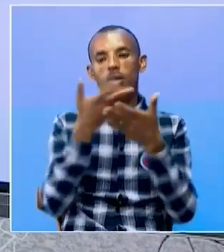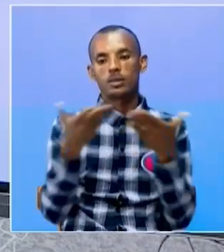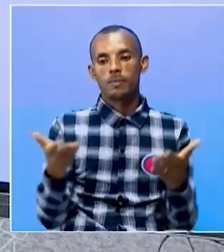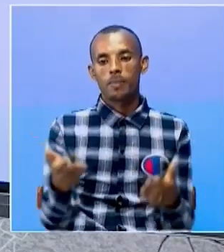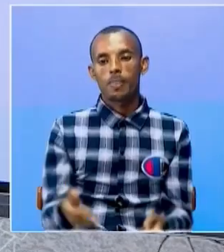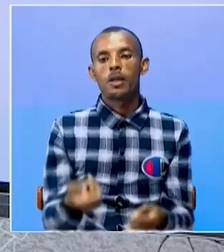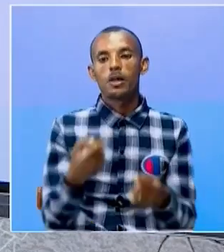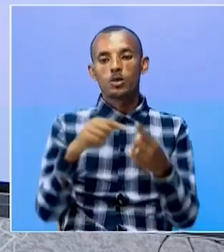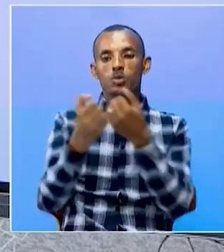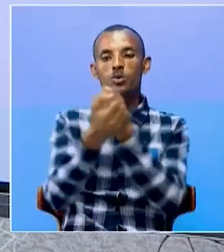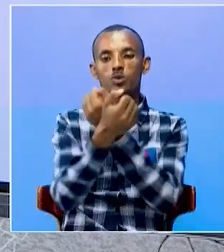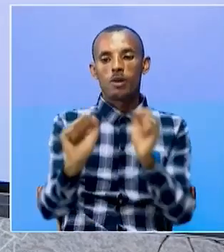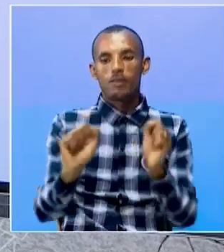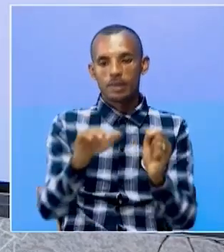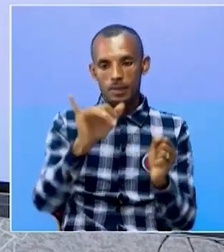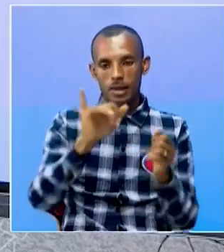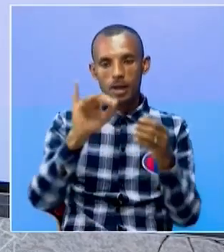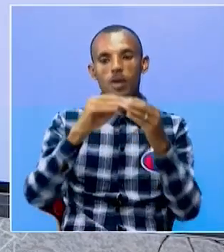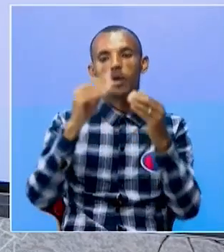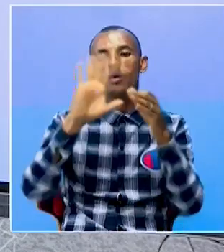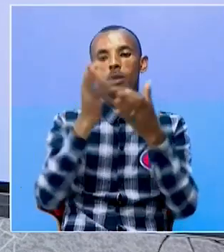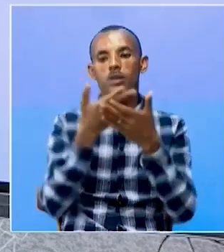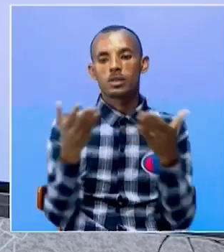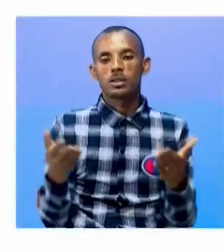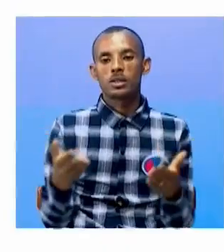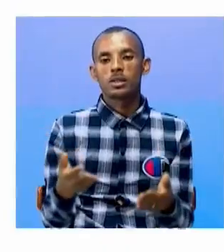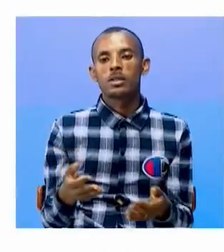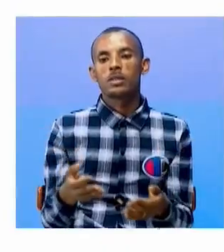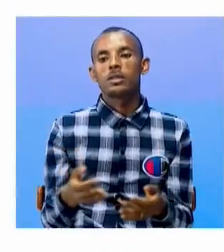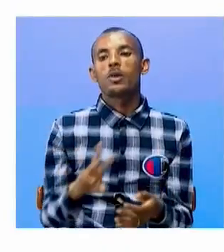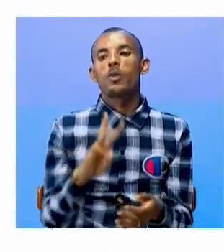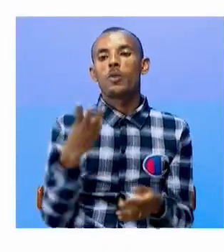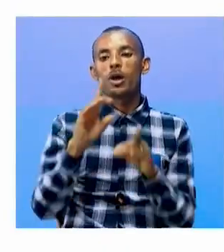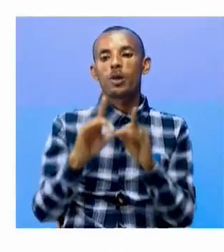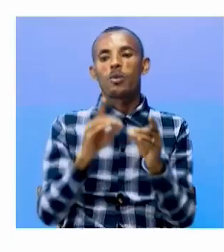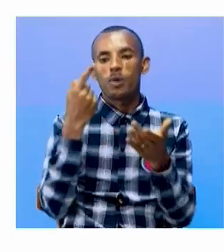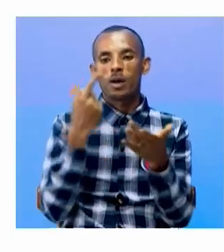To solve such equation, what you do is